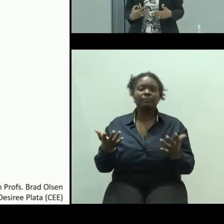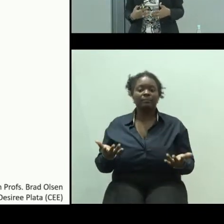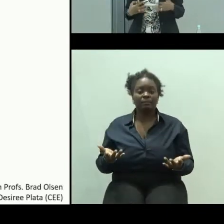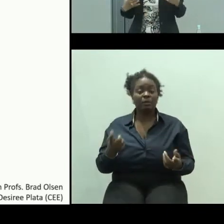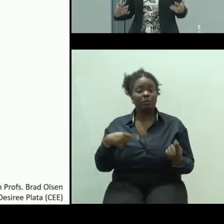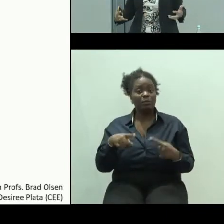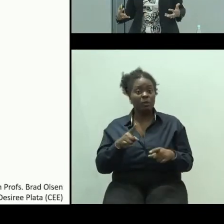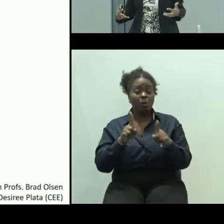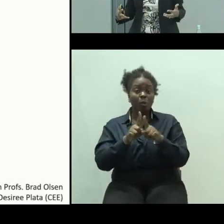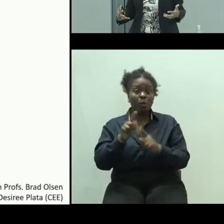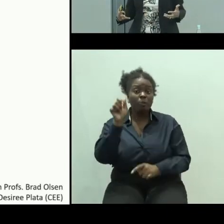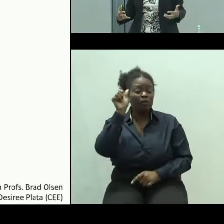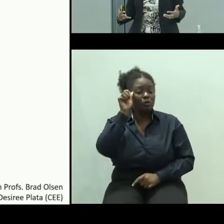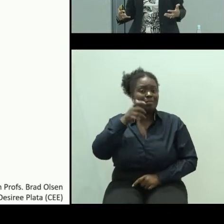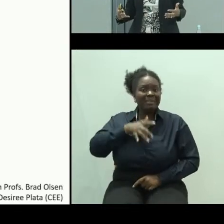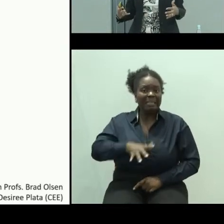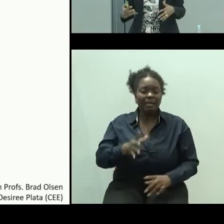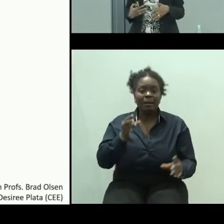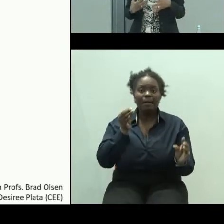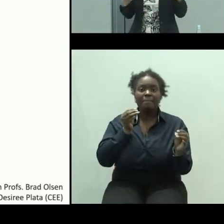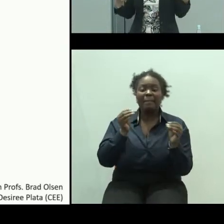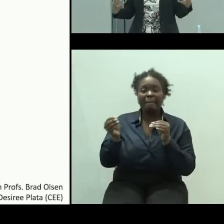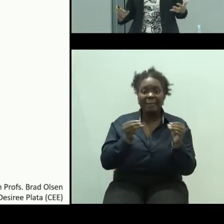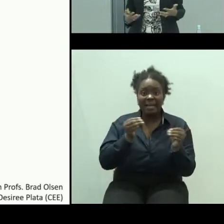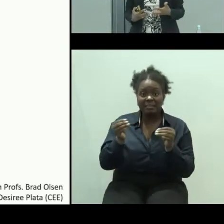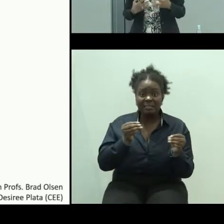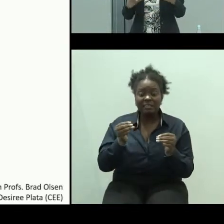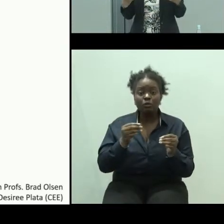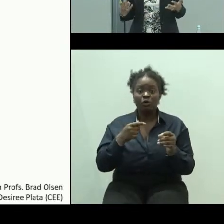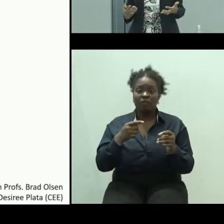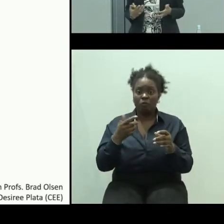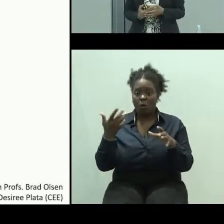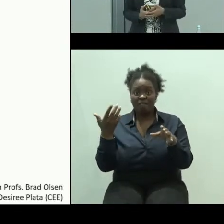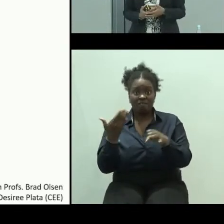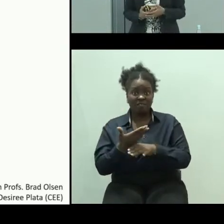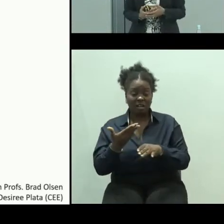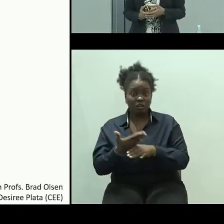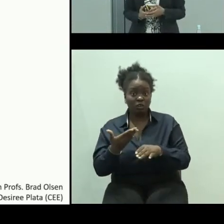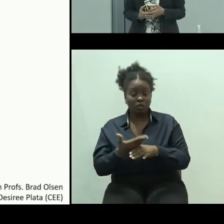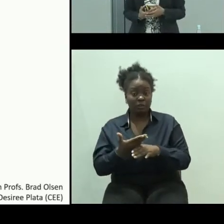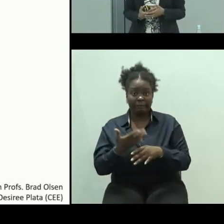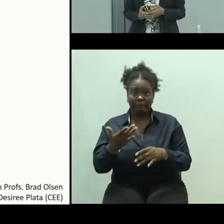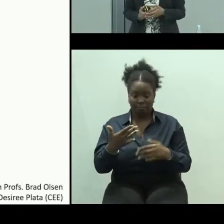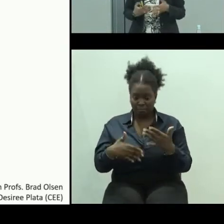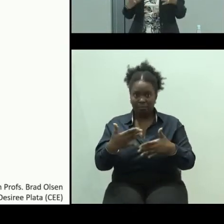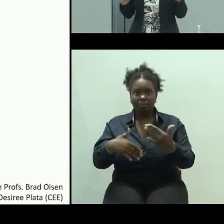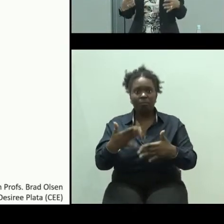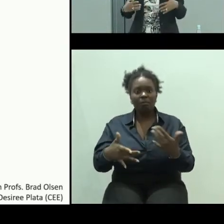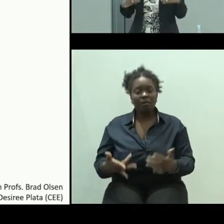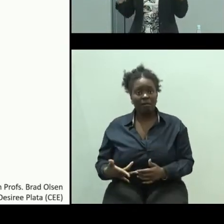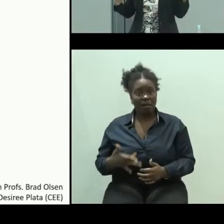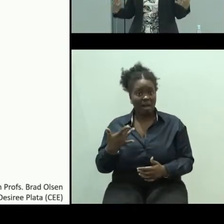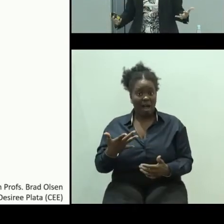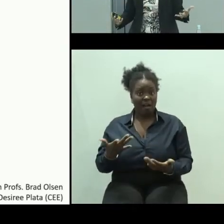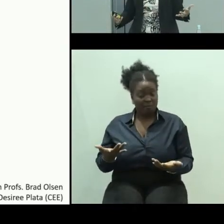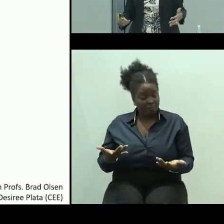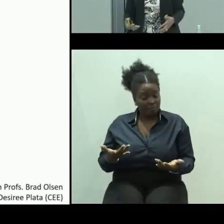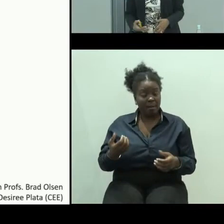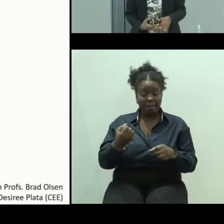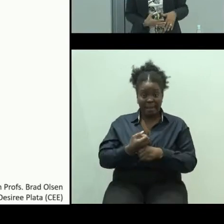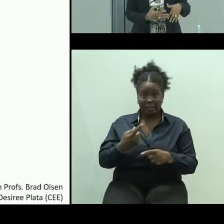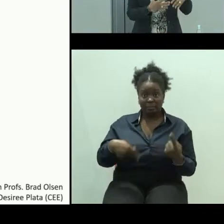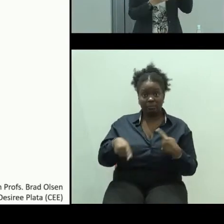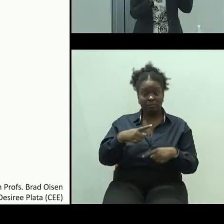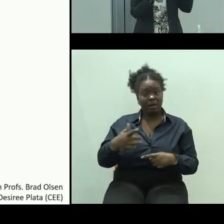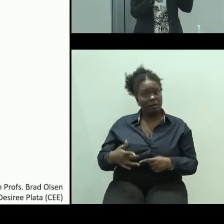is that we need plastics for a lot of the function that we have in our everyday lives. It makes our lives better.